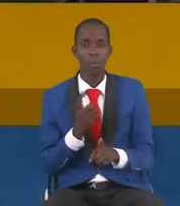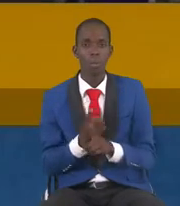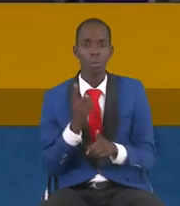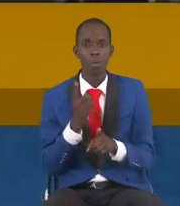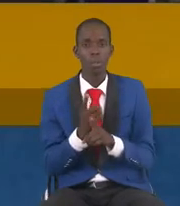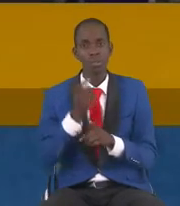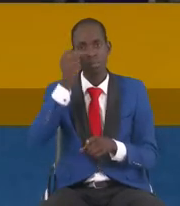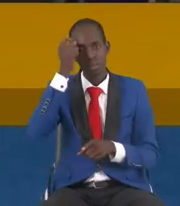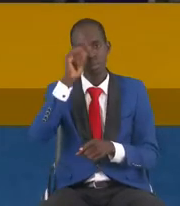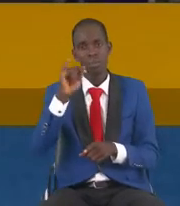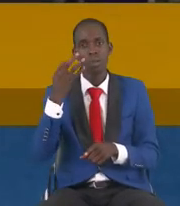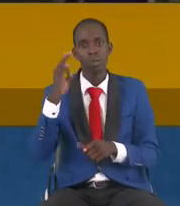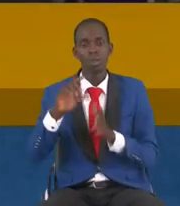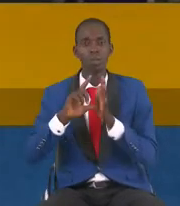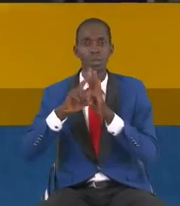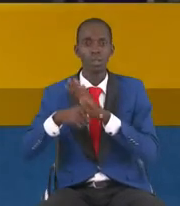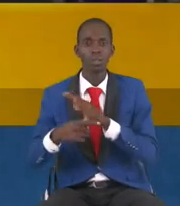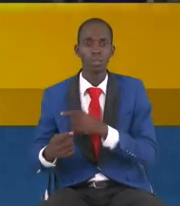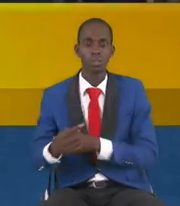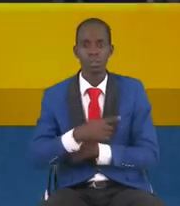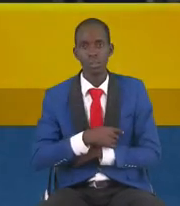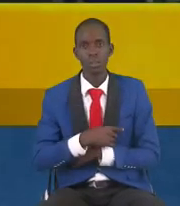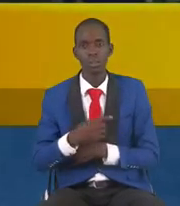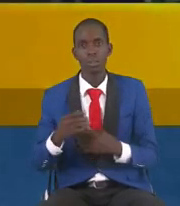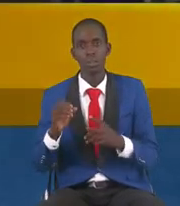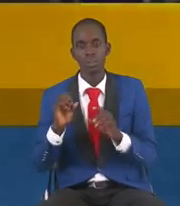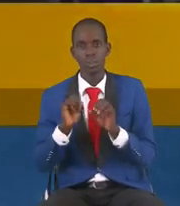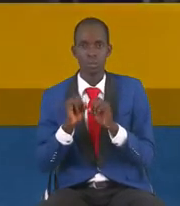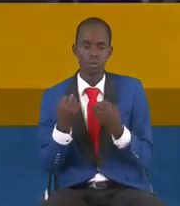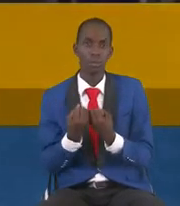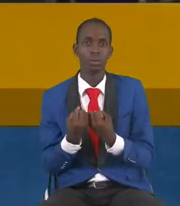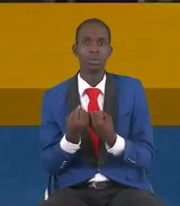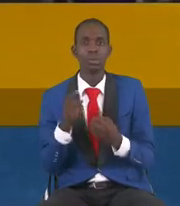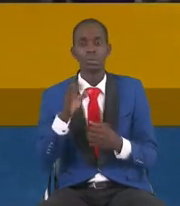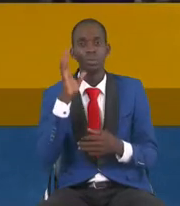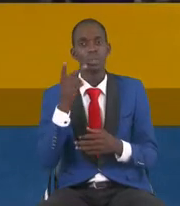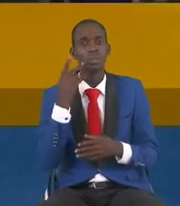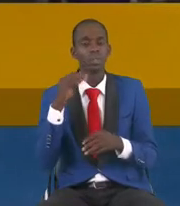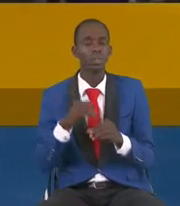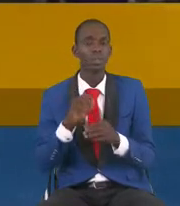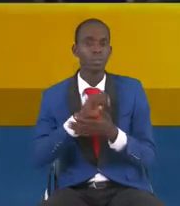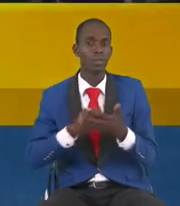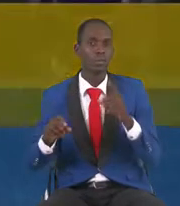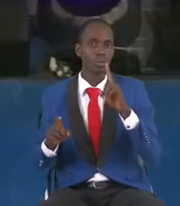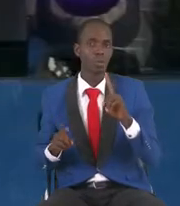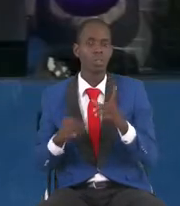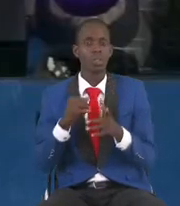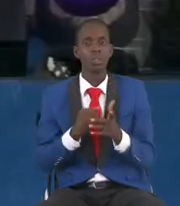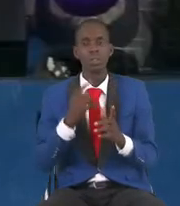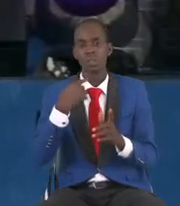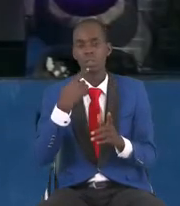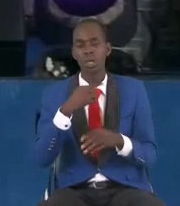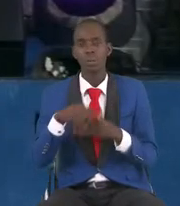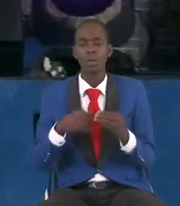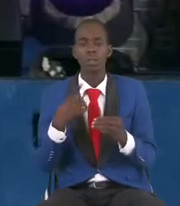latter day situations. You will see in verse 1, it talks about perilous